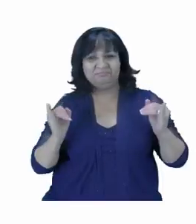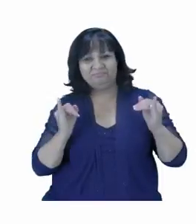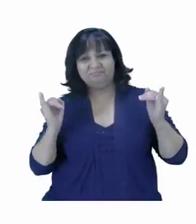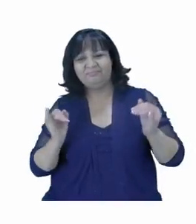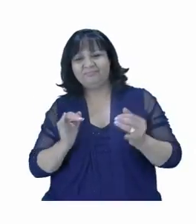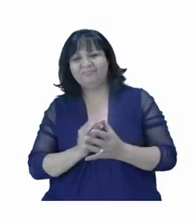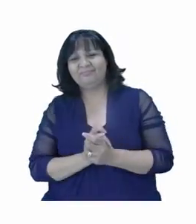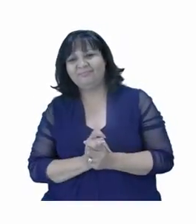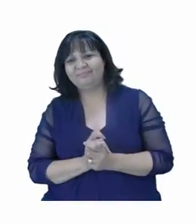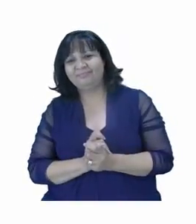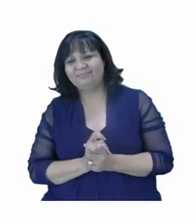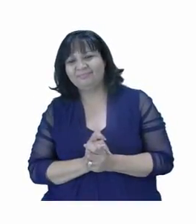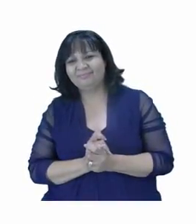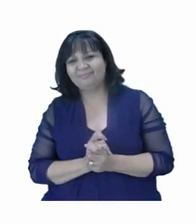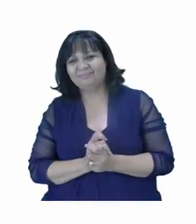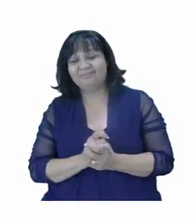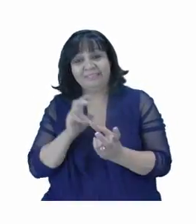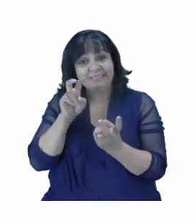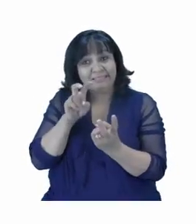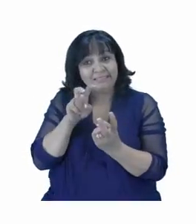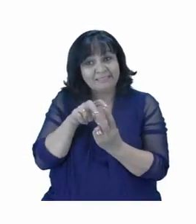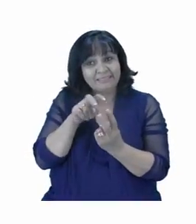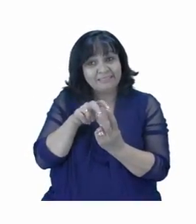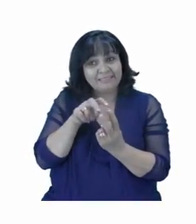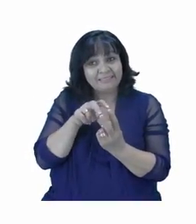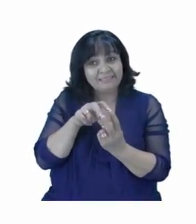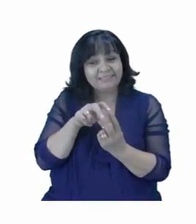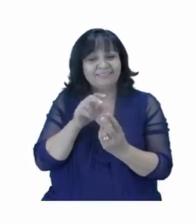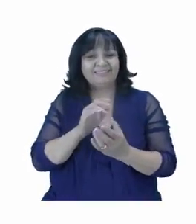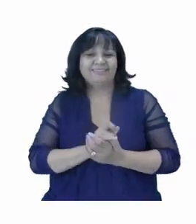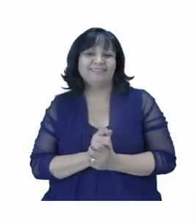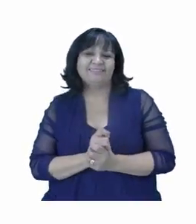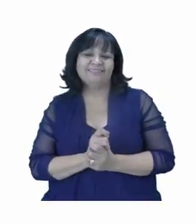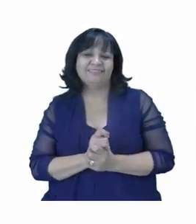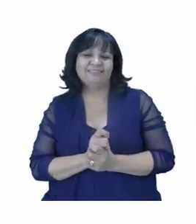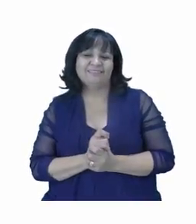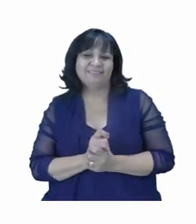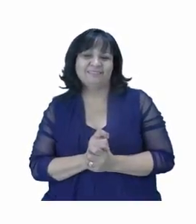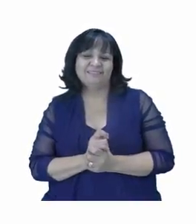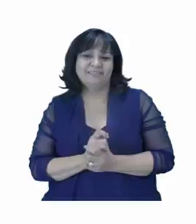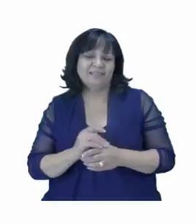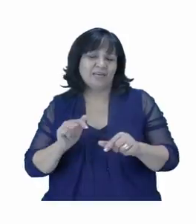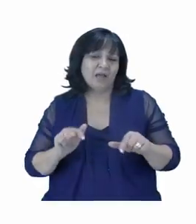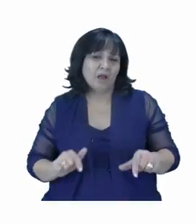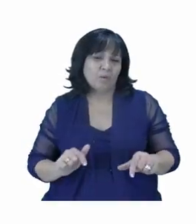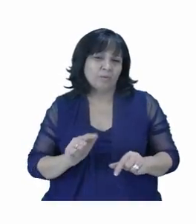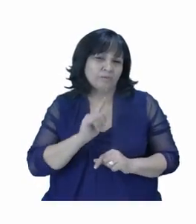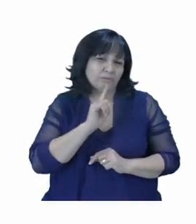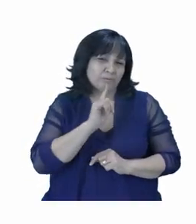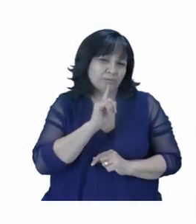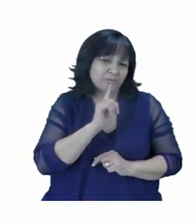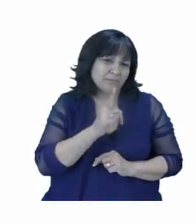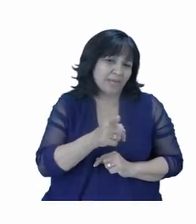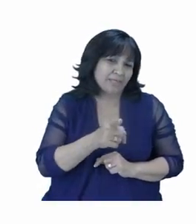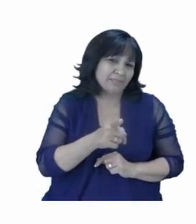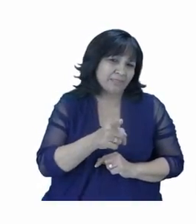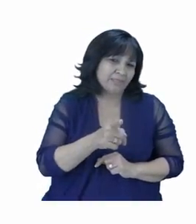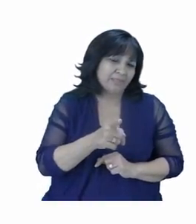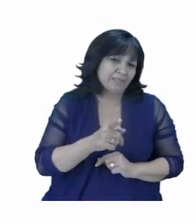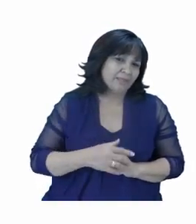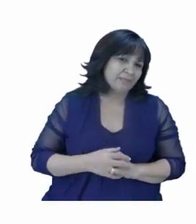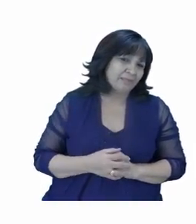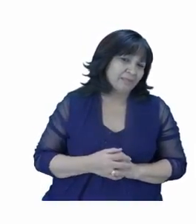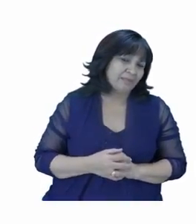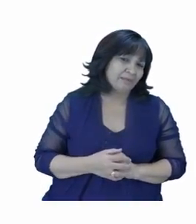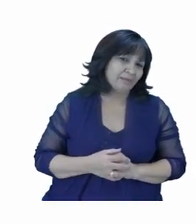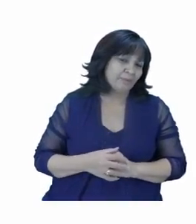a bunny rabbit. Now, it says the first thing we need to do is at the